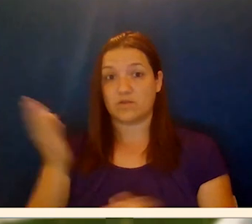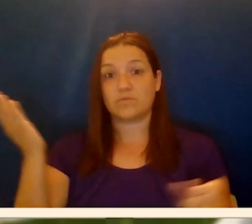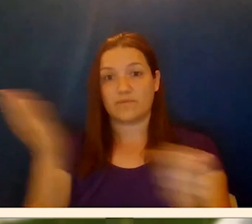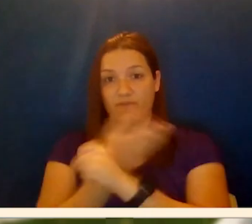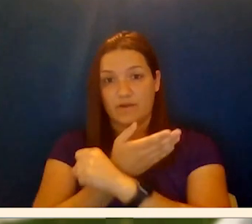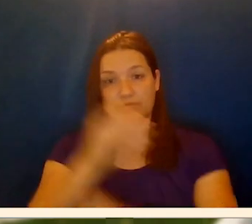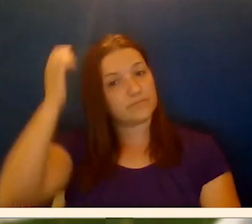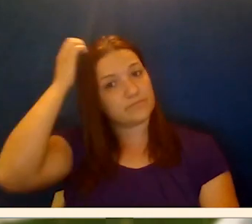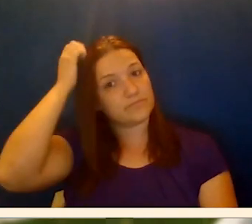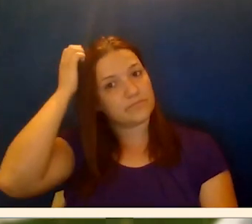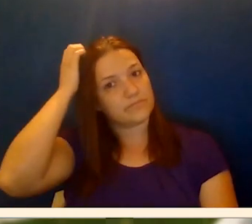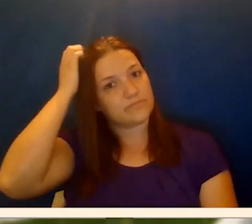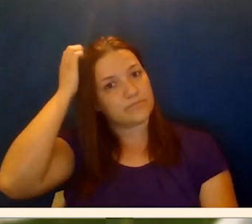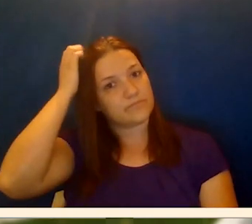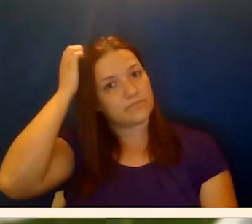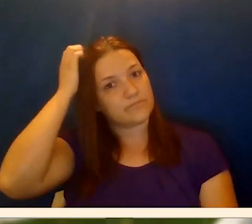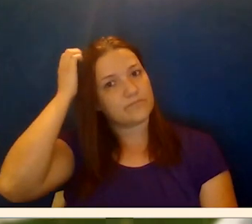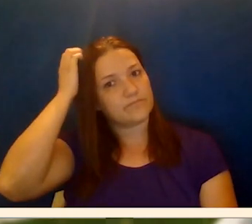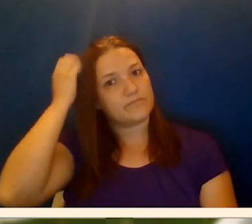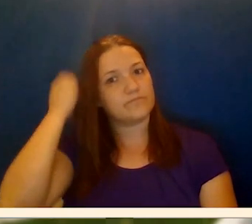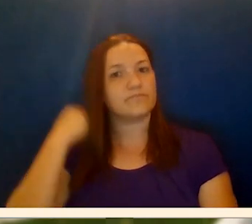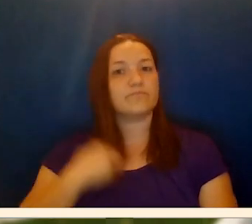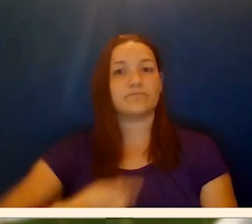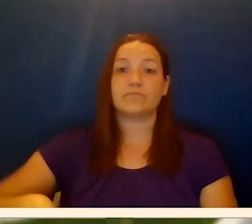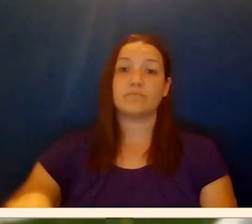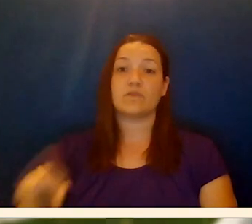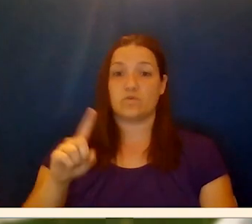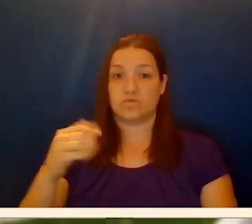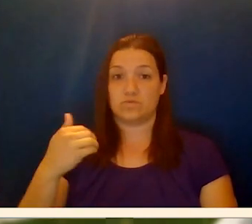those that do submit those declinations,